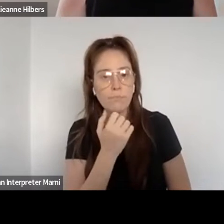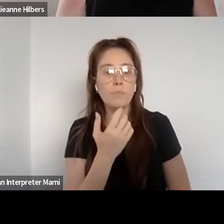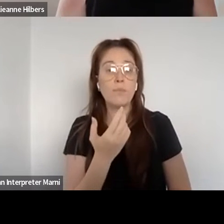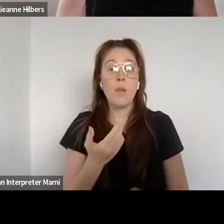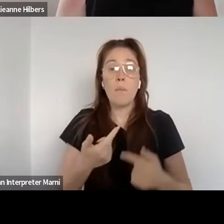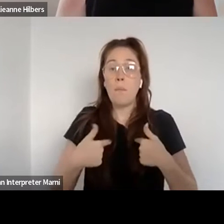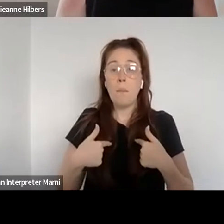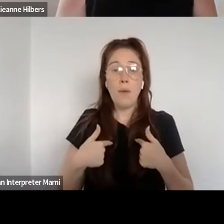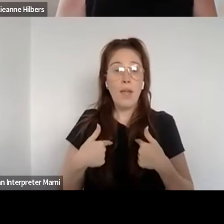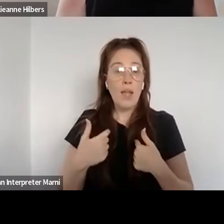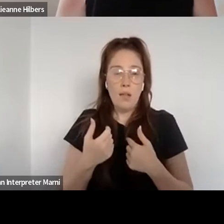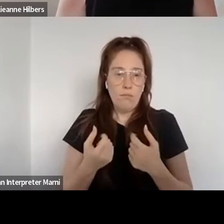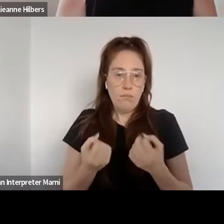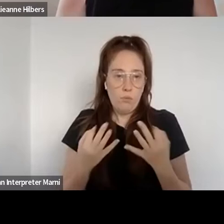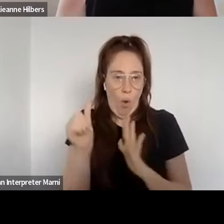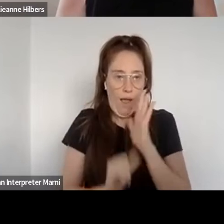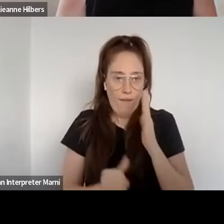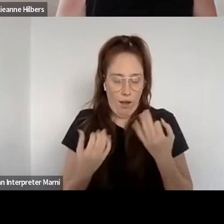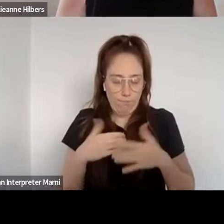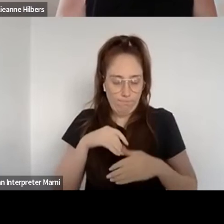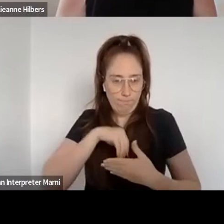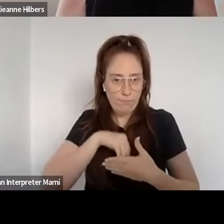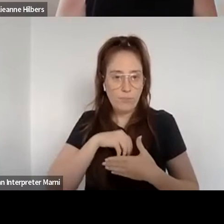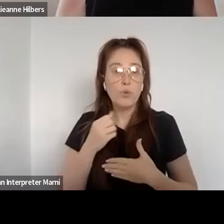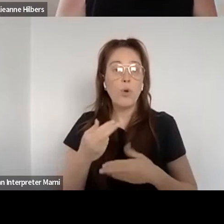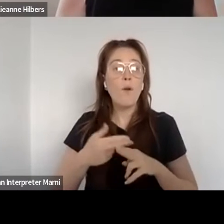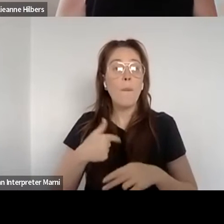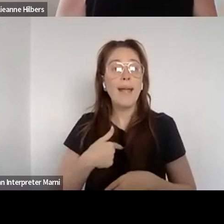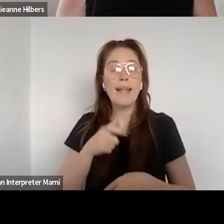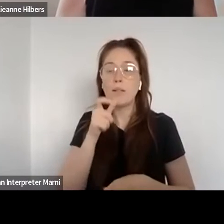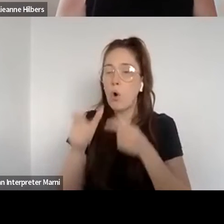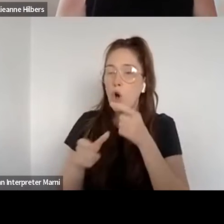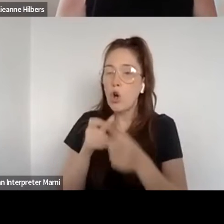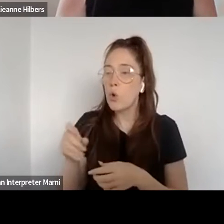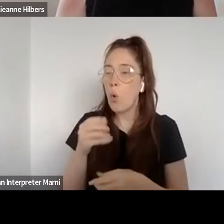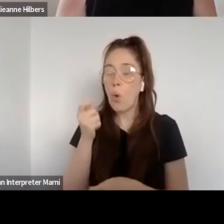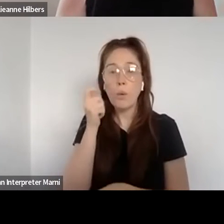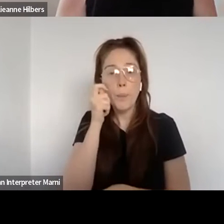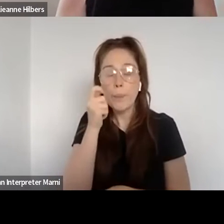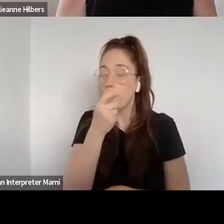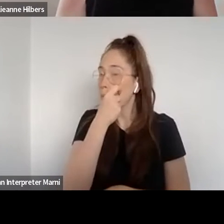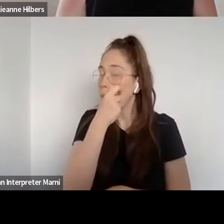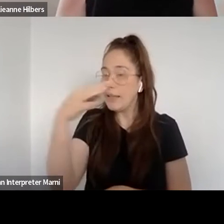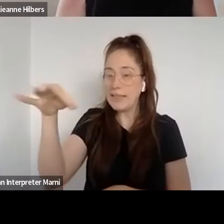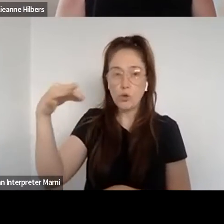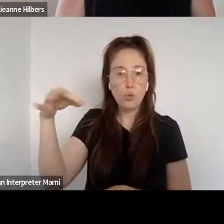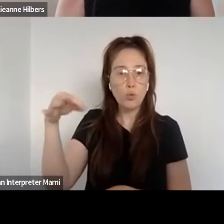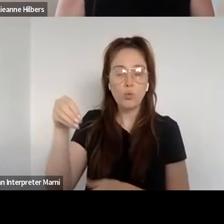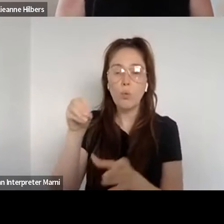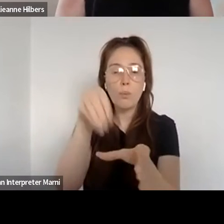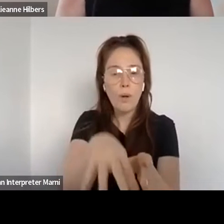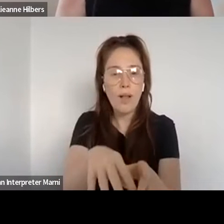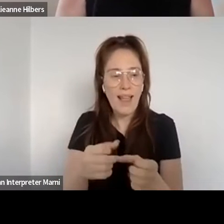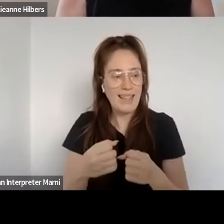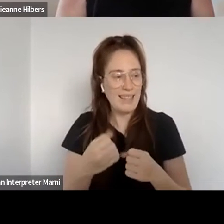write, then our words, our tears on our tissues, they are our expression of art for